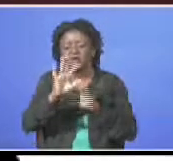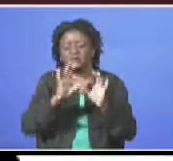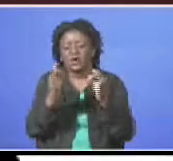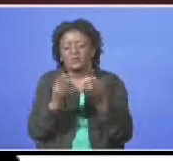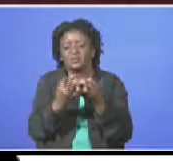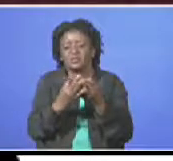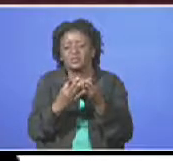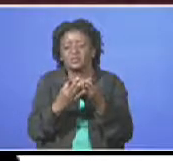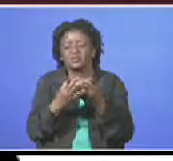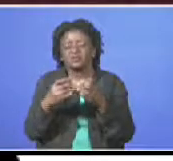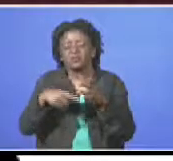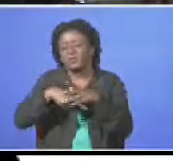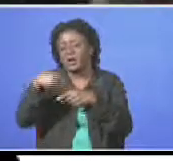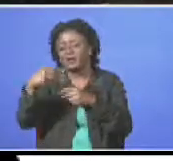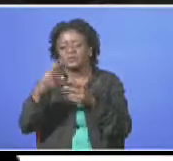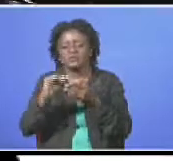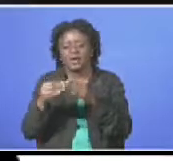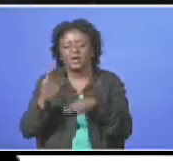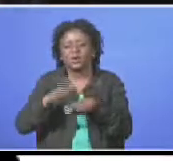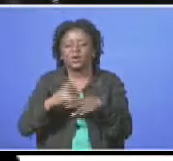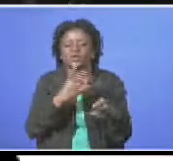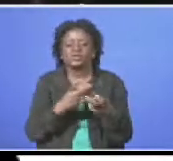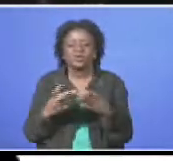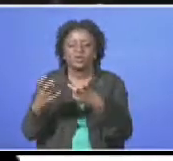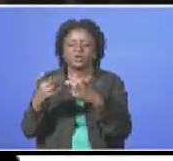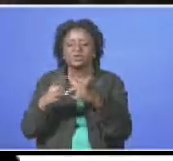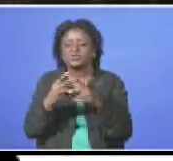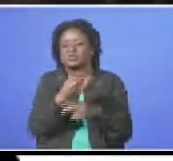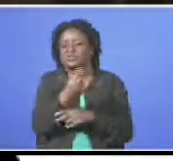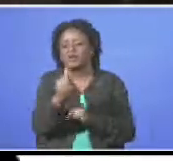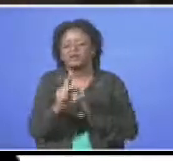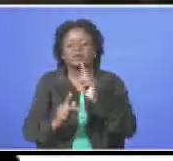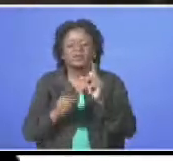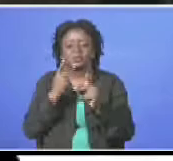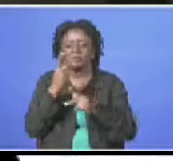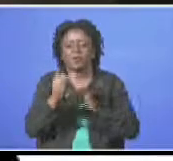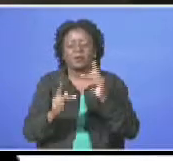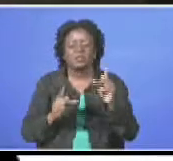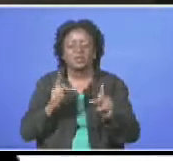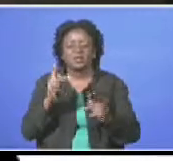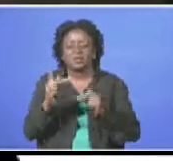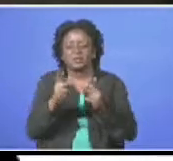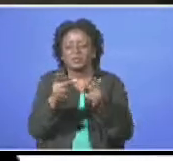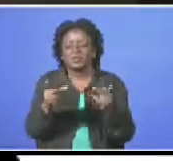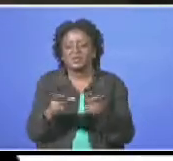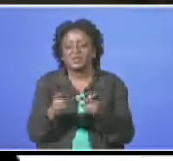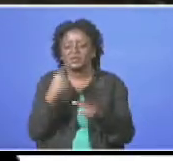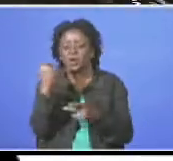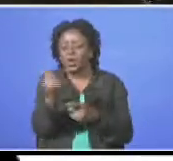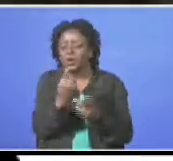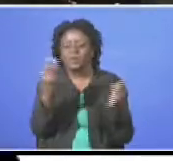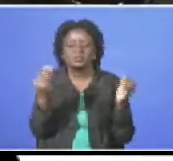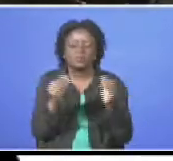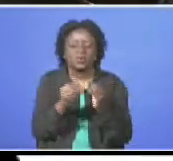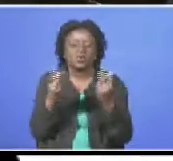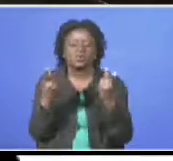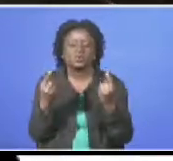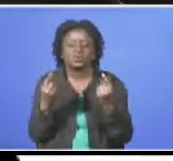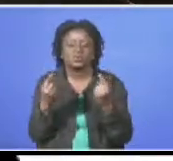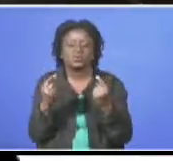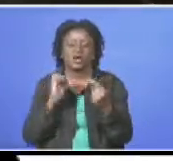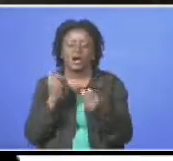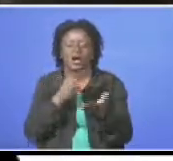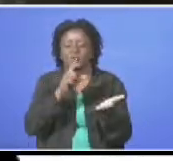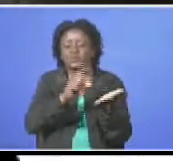out of town on a tour and to several popular venues, but there's always more to do. Our news team traveled to Arawak